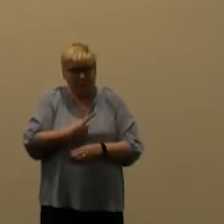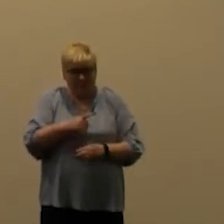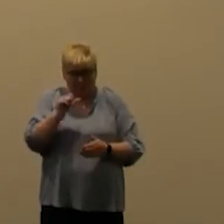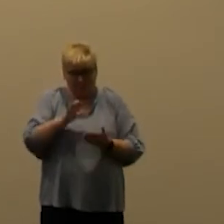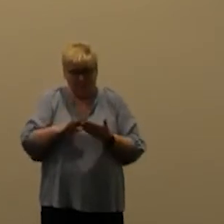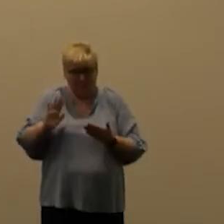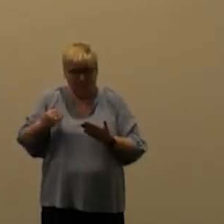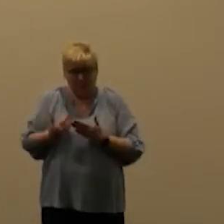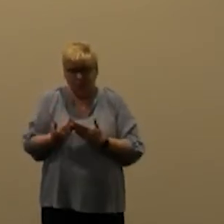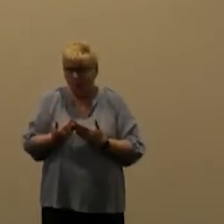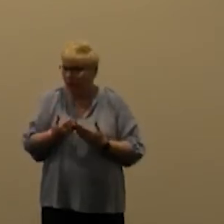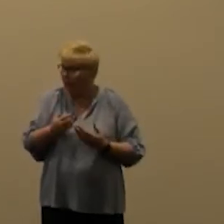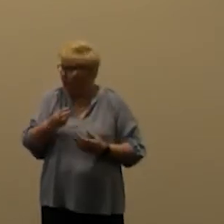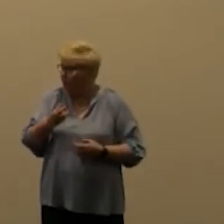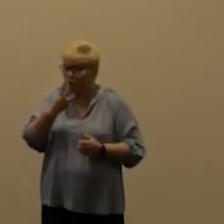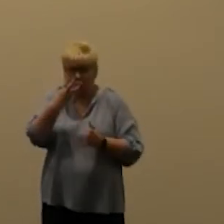with, just check the numbers,